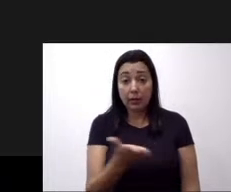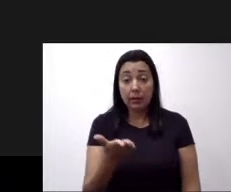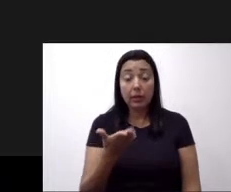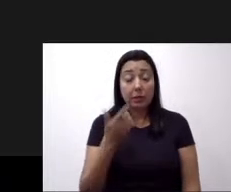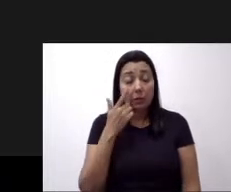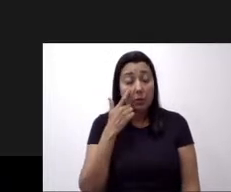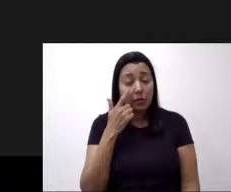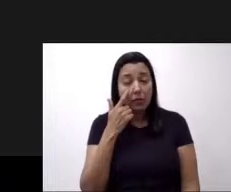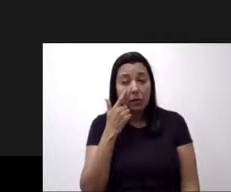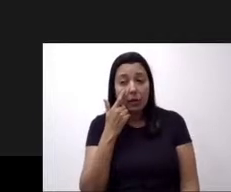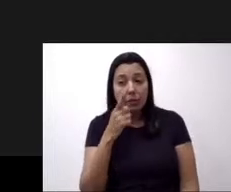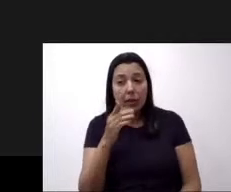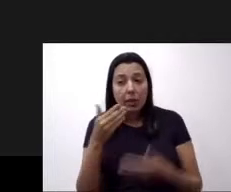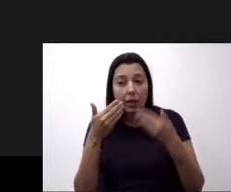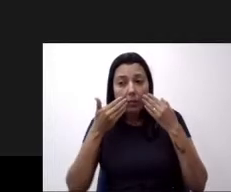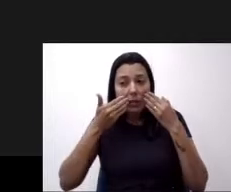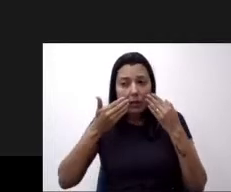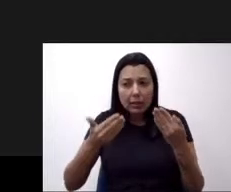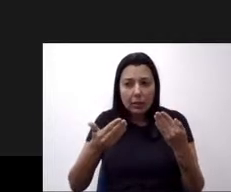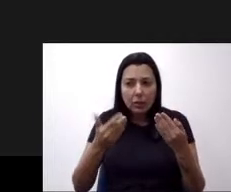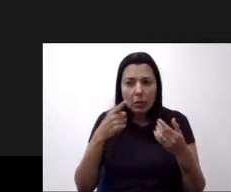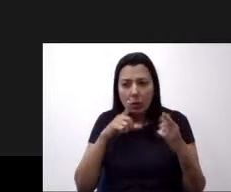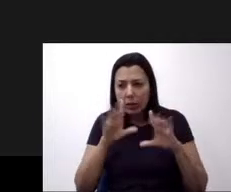presentation, or